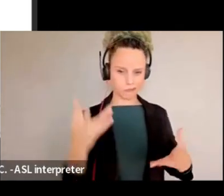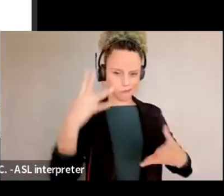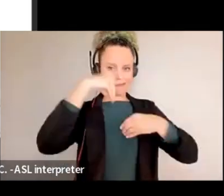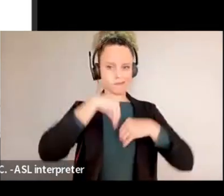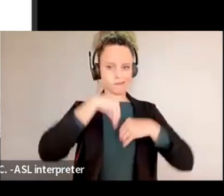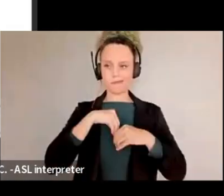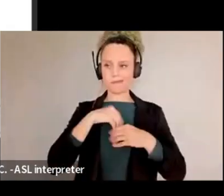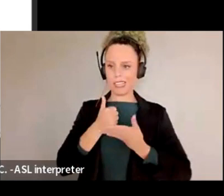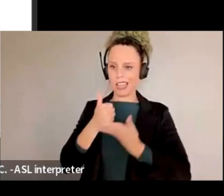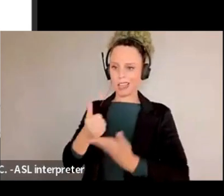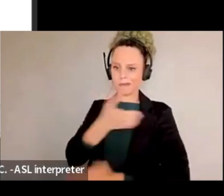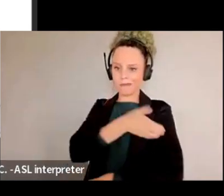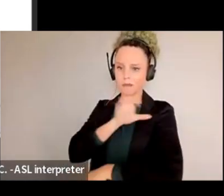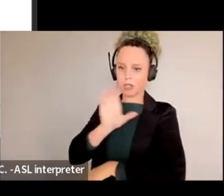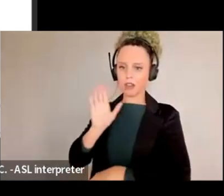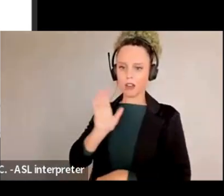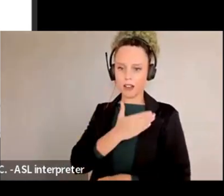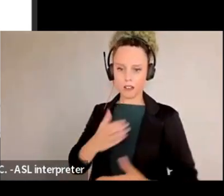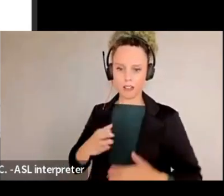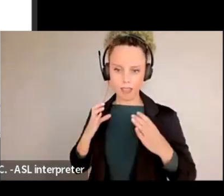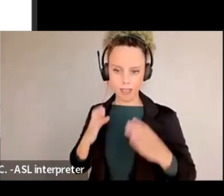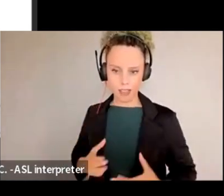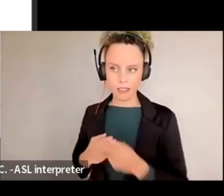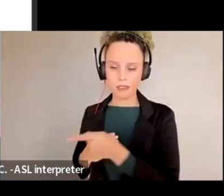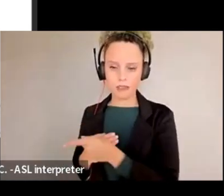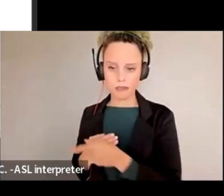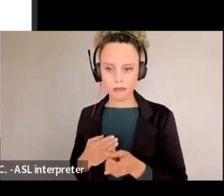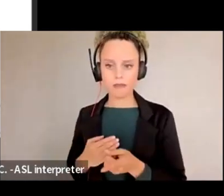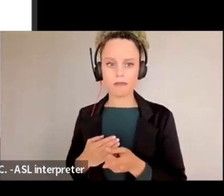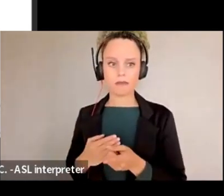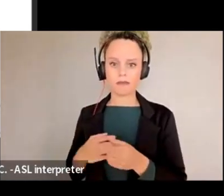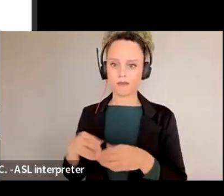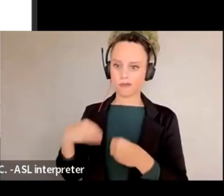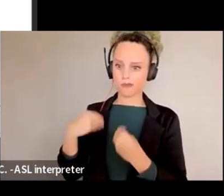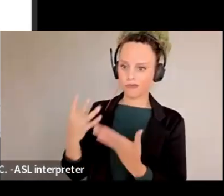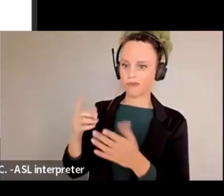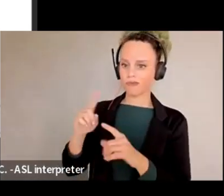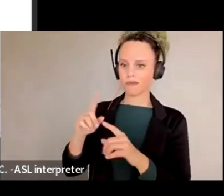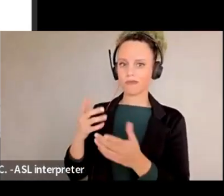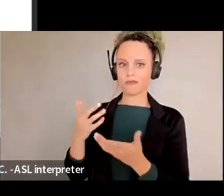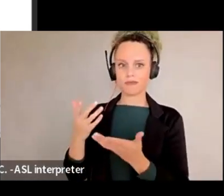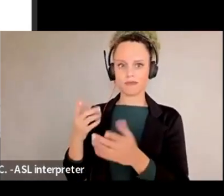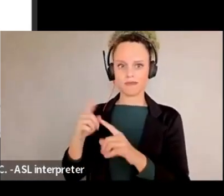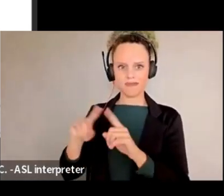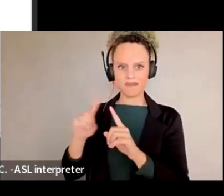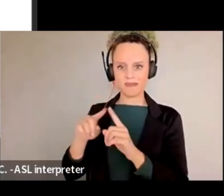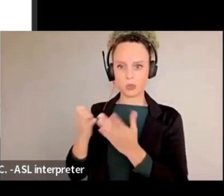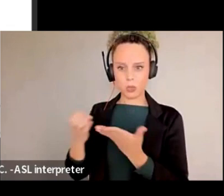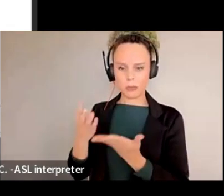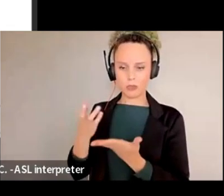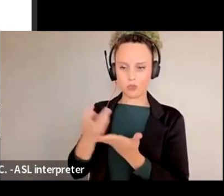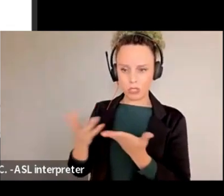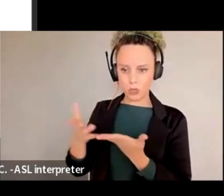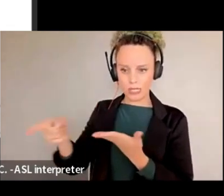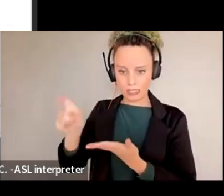about. And so again, equipping ourselves with the resources available to help empower our